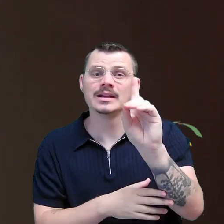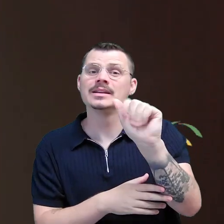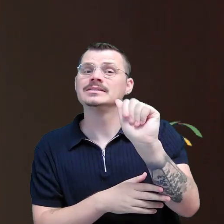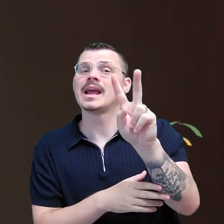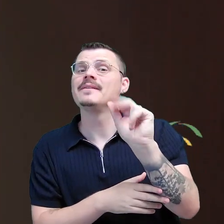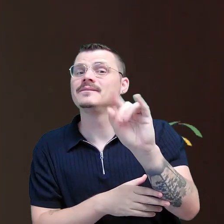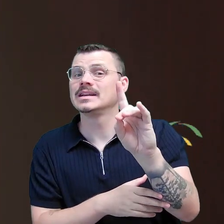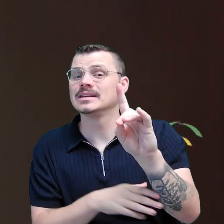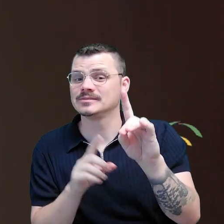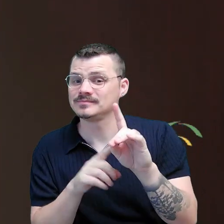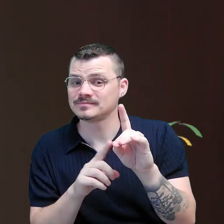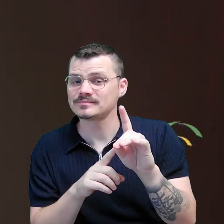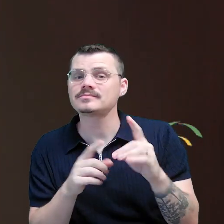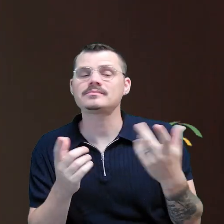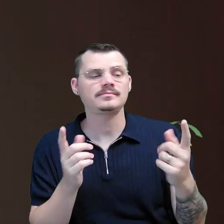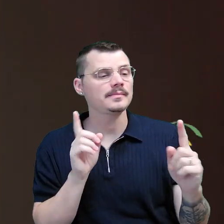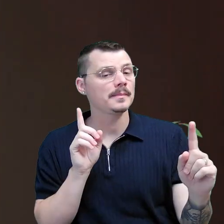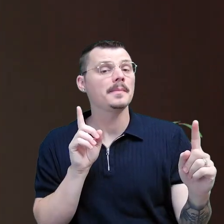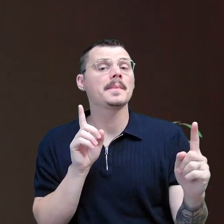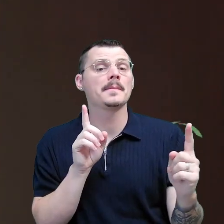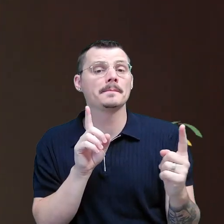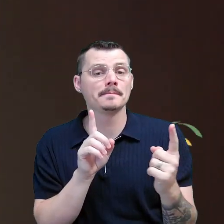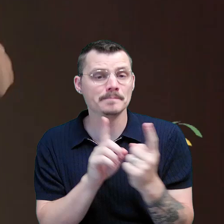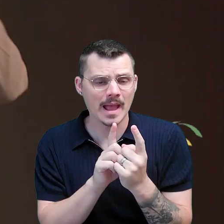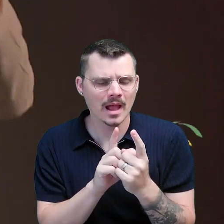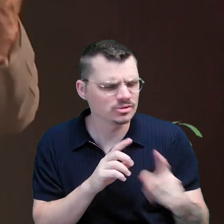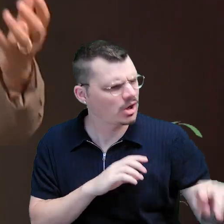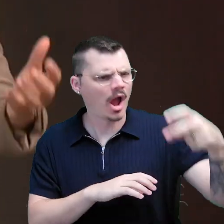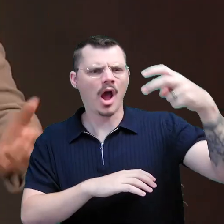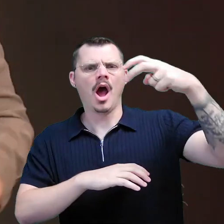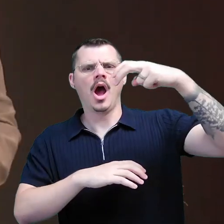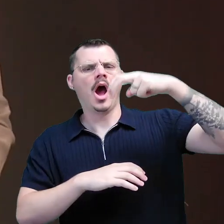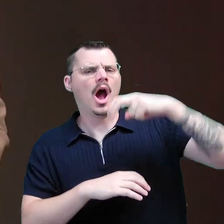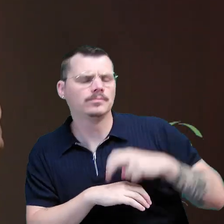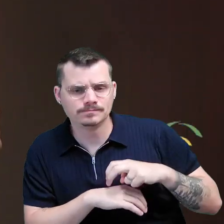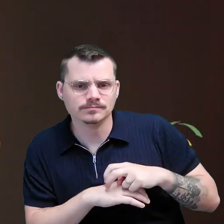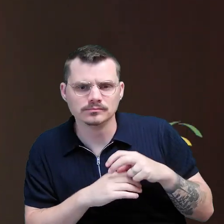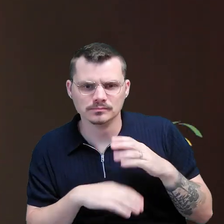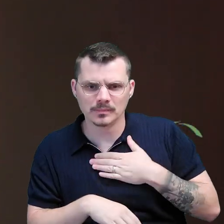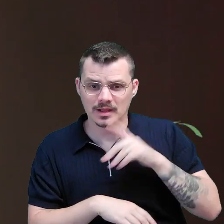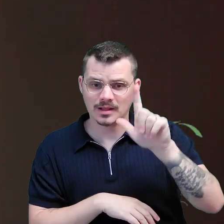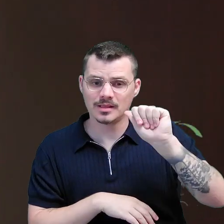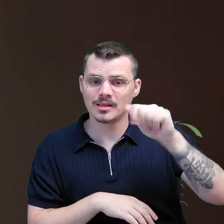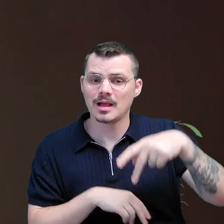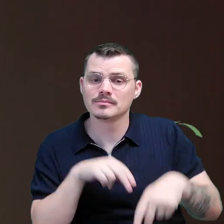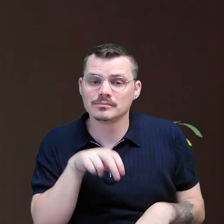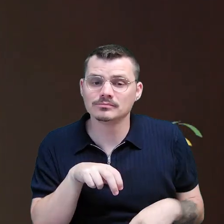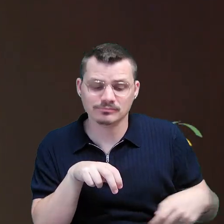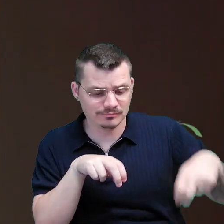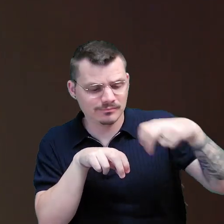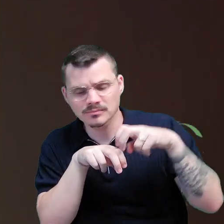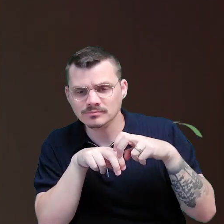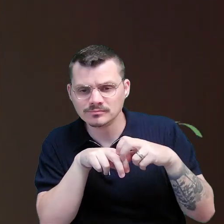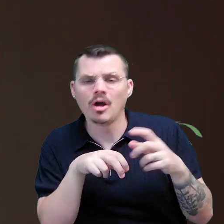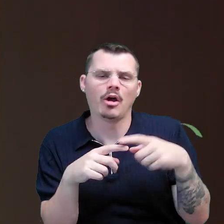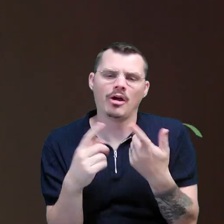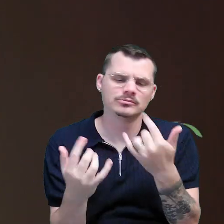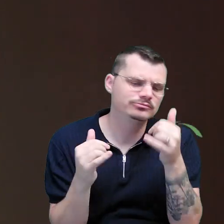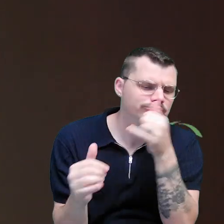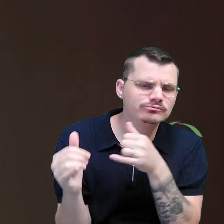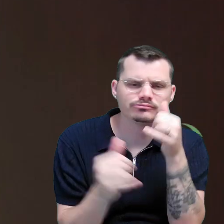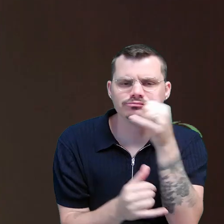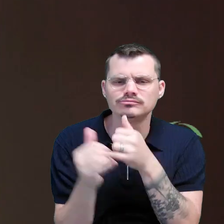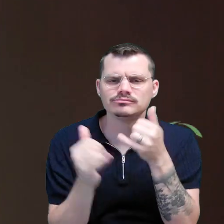David, as soon as we met him, he leaps into my lap and he starts goofing around. He's